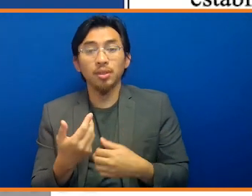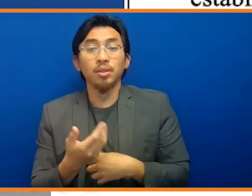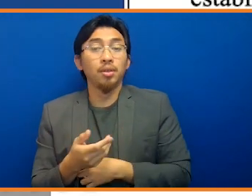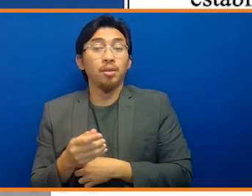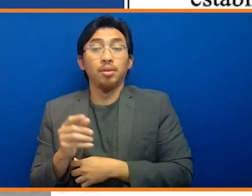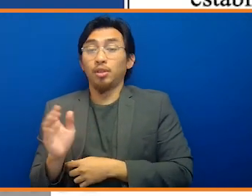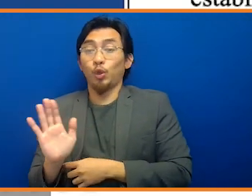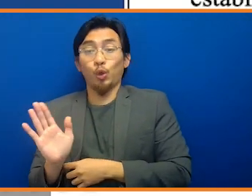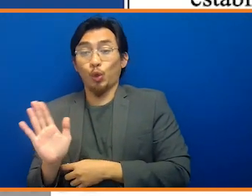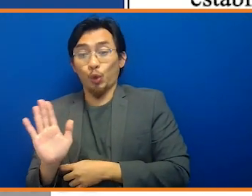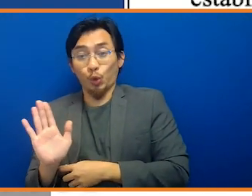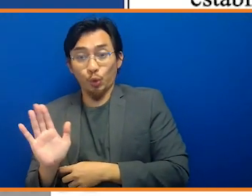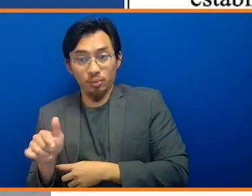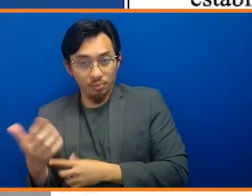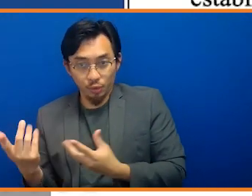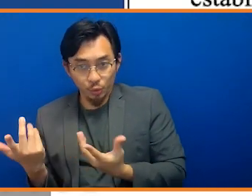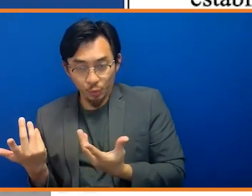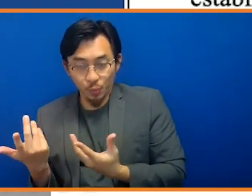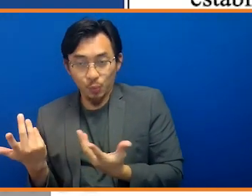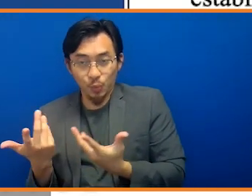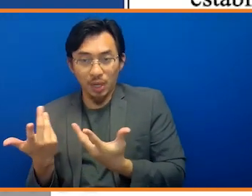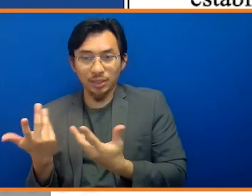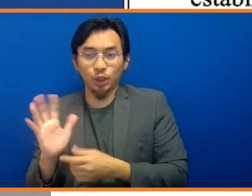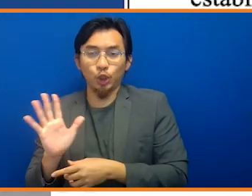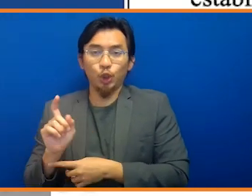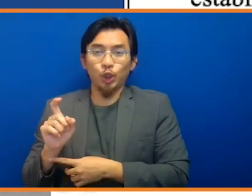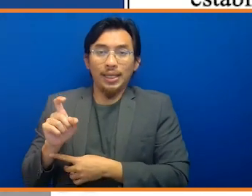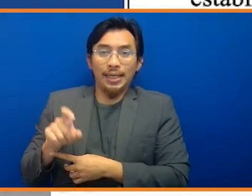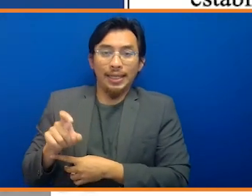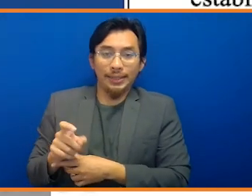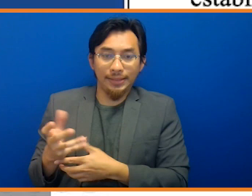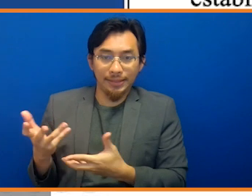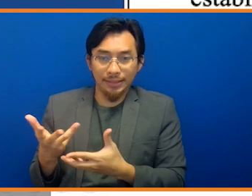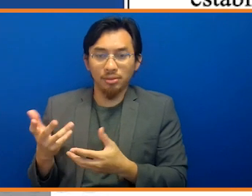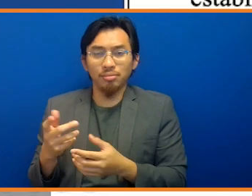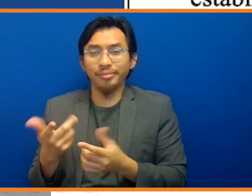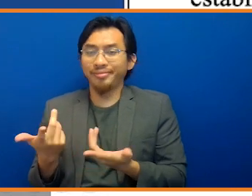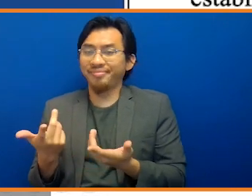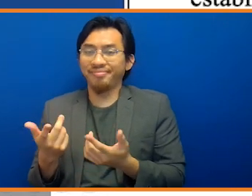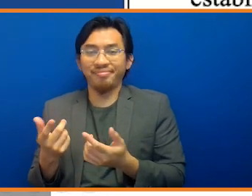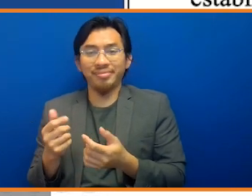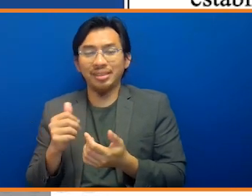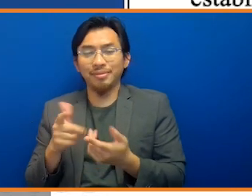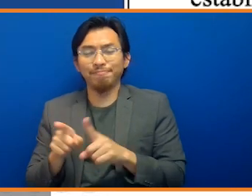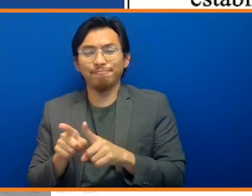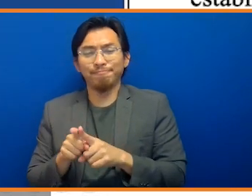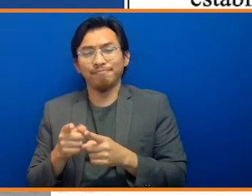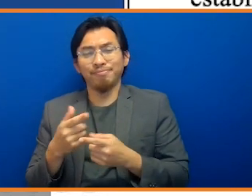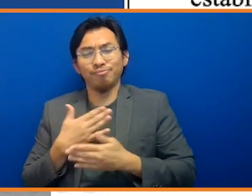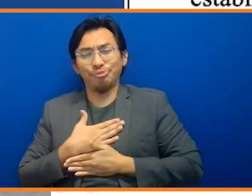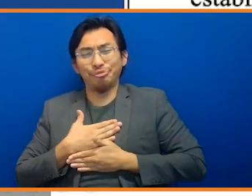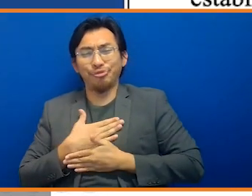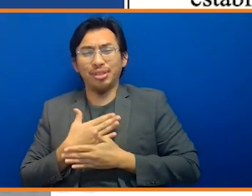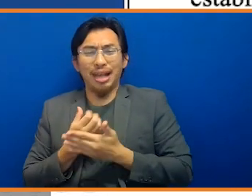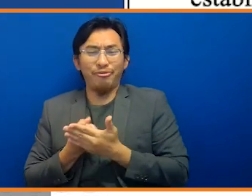don't what the one that we don't need to do is we couldn't give any